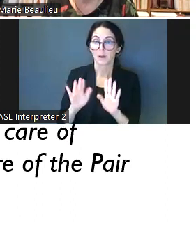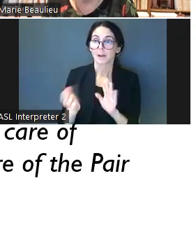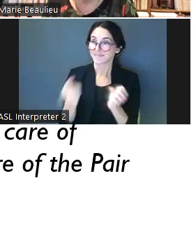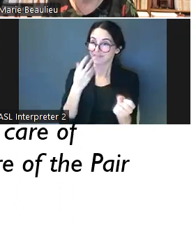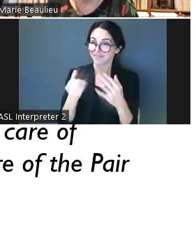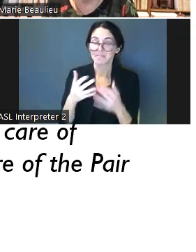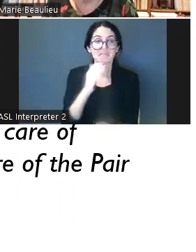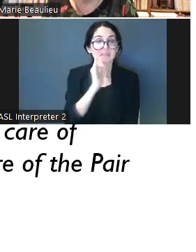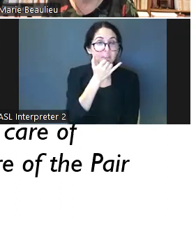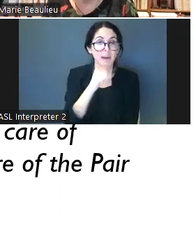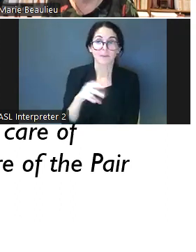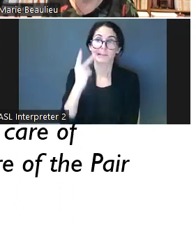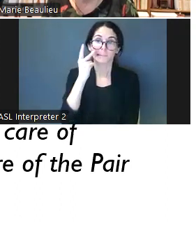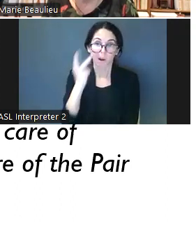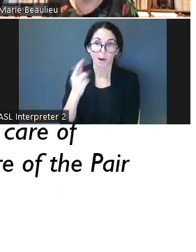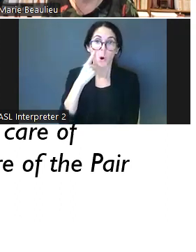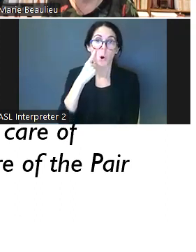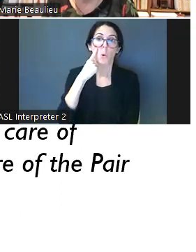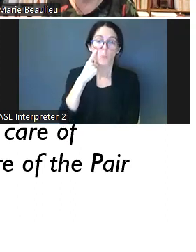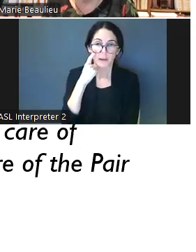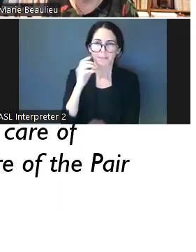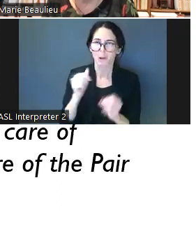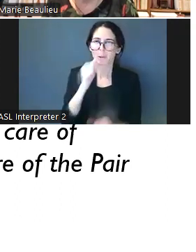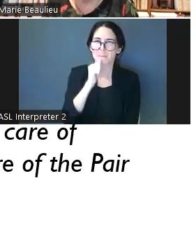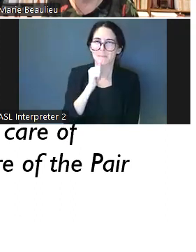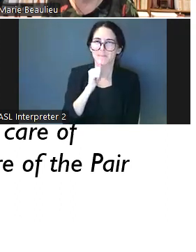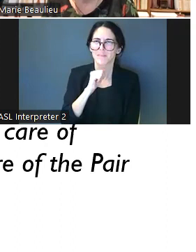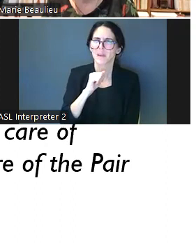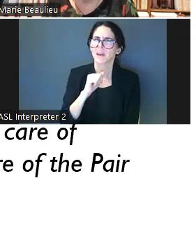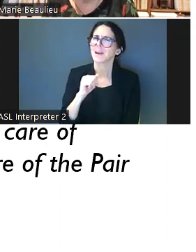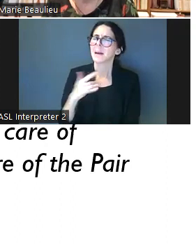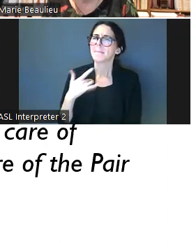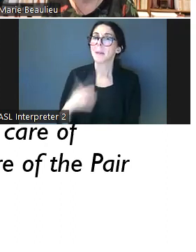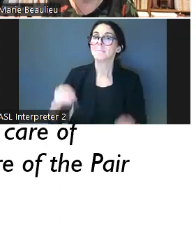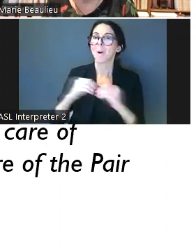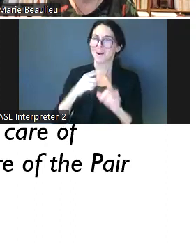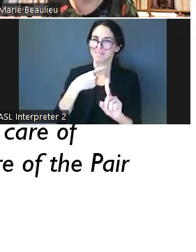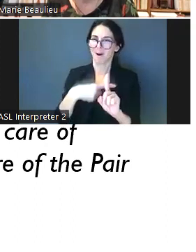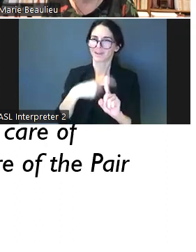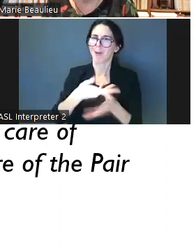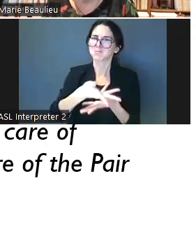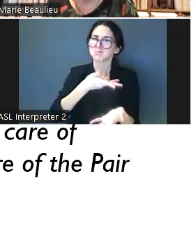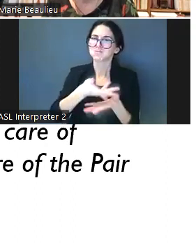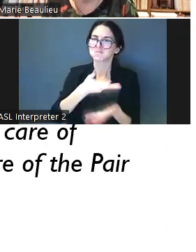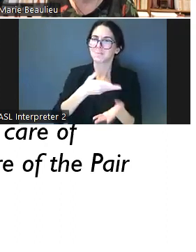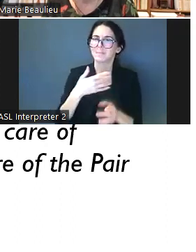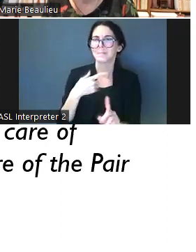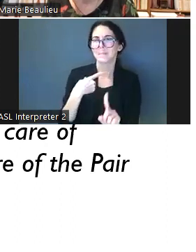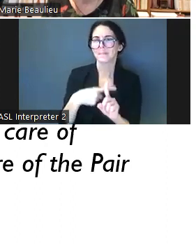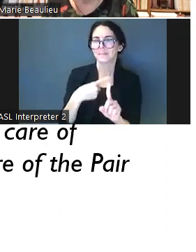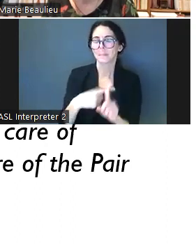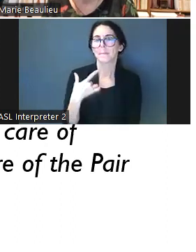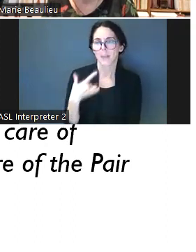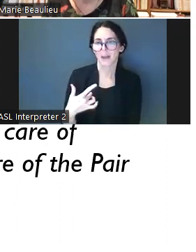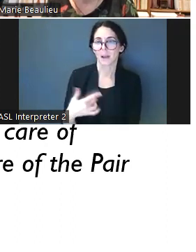situation of intolerance, in general, they observe more goodwill situations among residents. So we had a wide variety